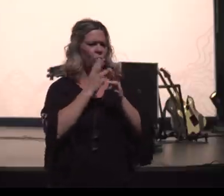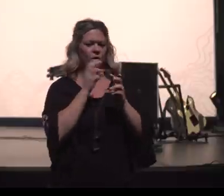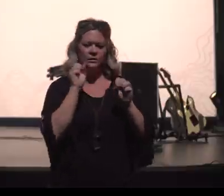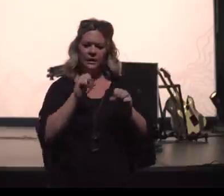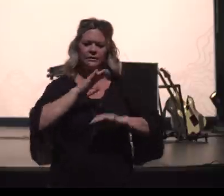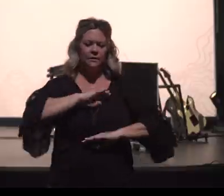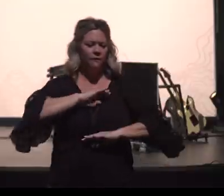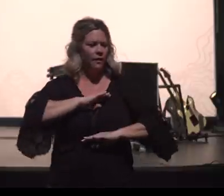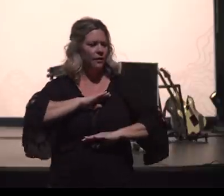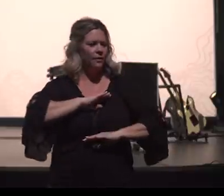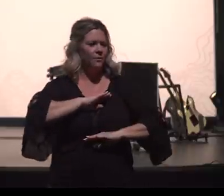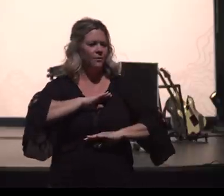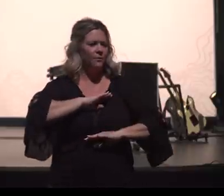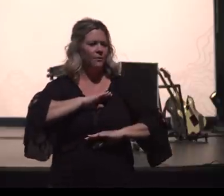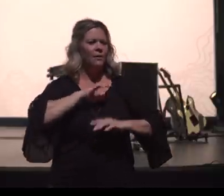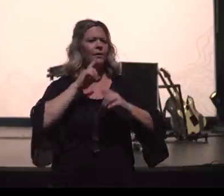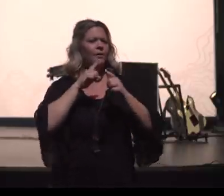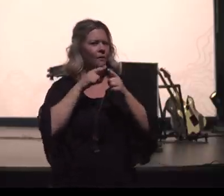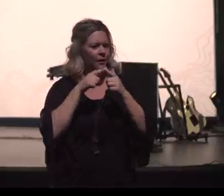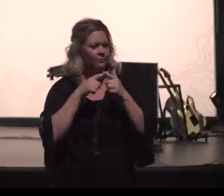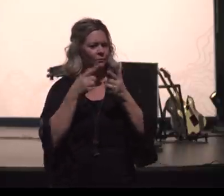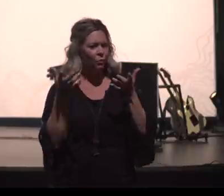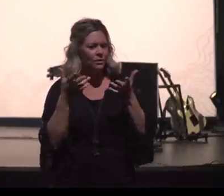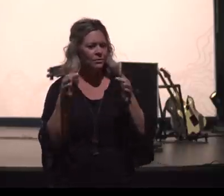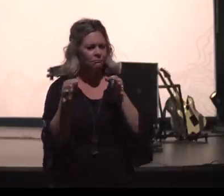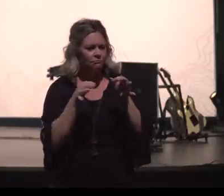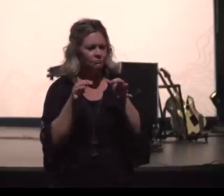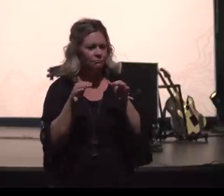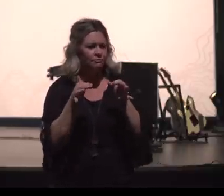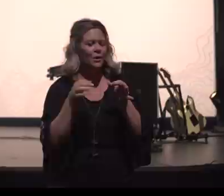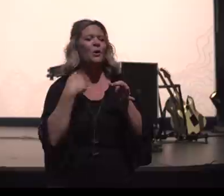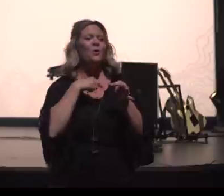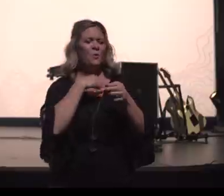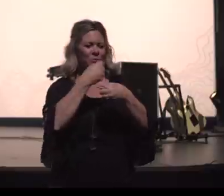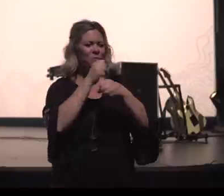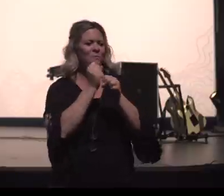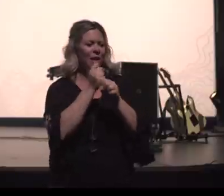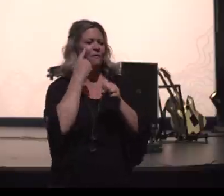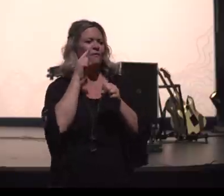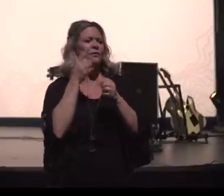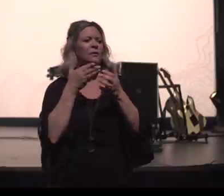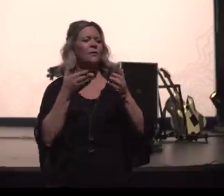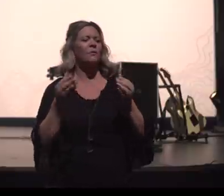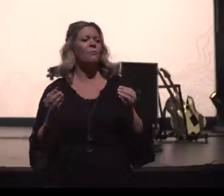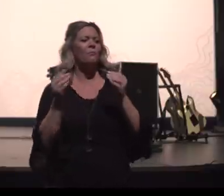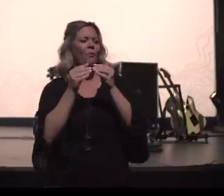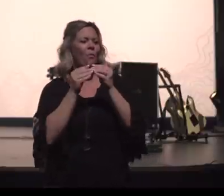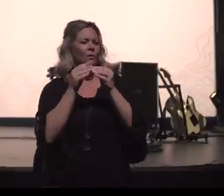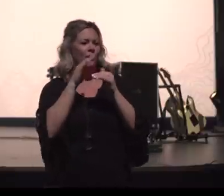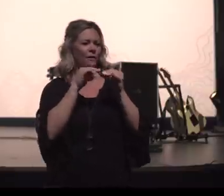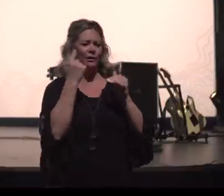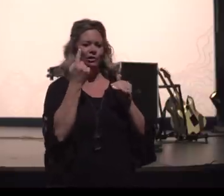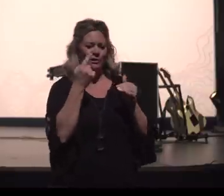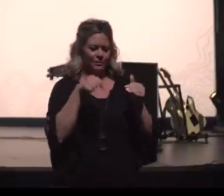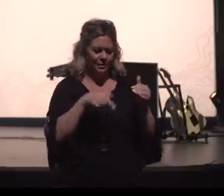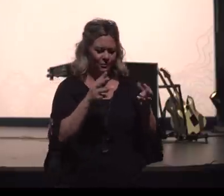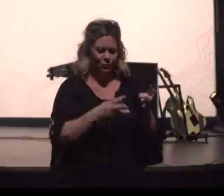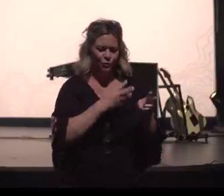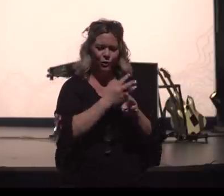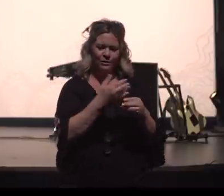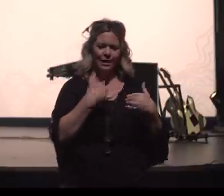satisfy, wouldn't the most probable explanation be that we were made for something more? than this world has to offer?